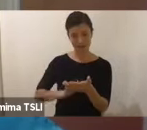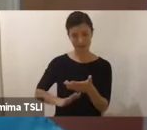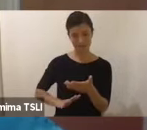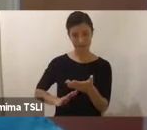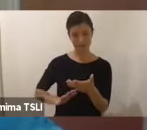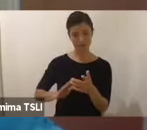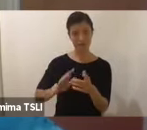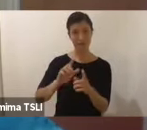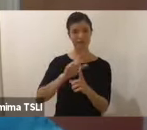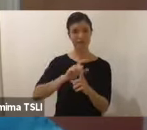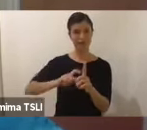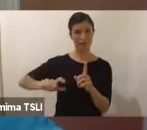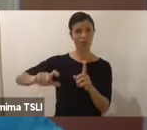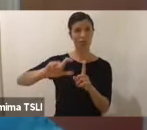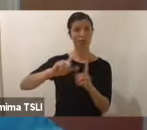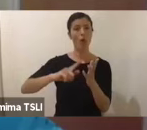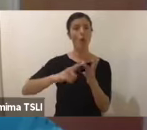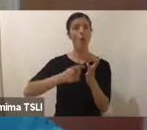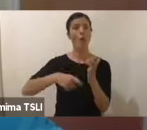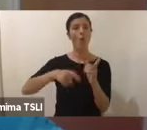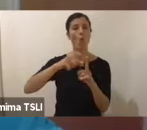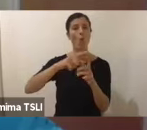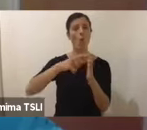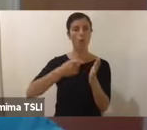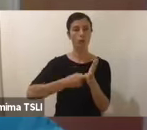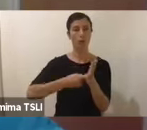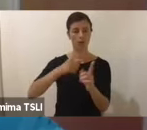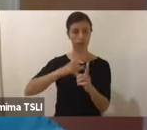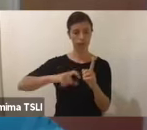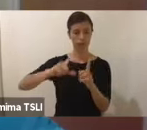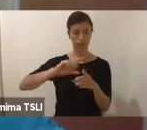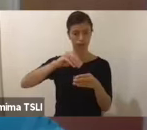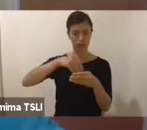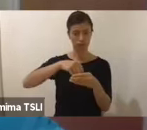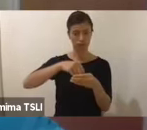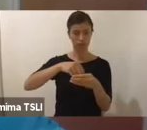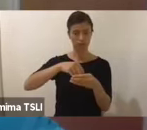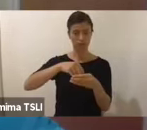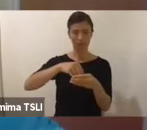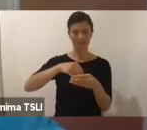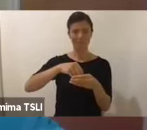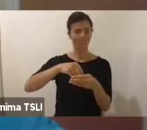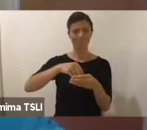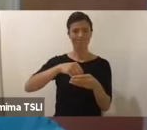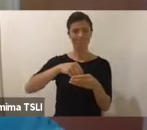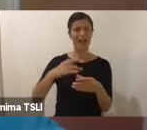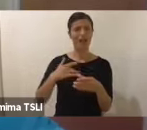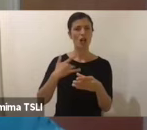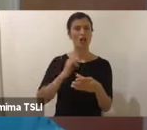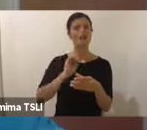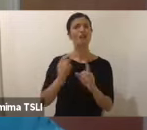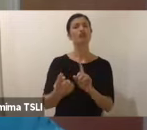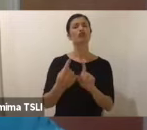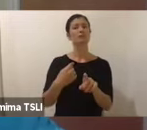my experience in the order if i mention racism or white fragility i'm told you're